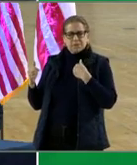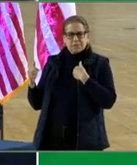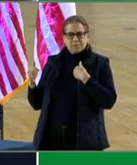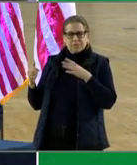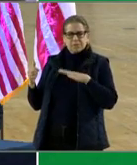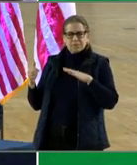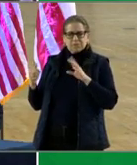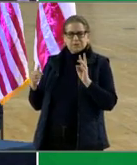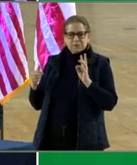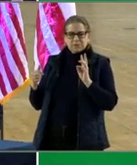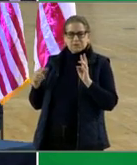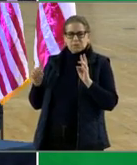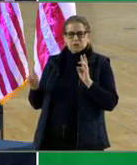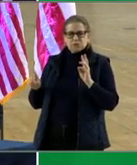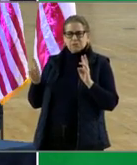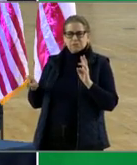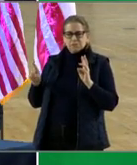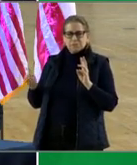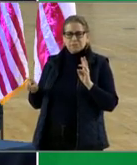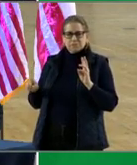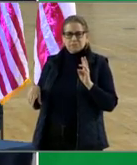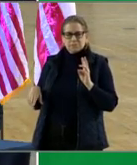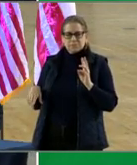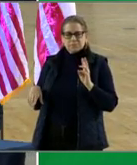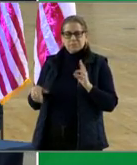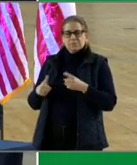just ask them as I got them.